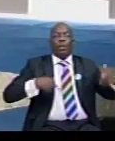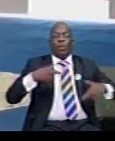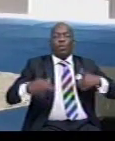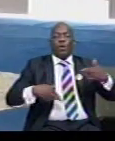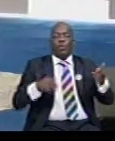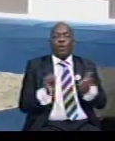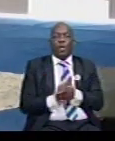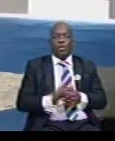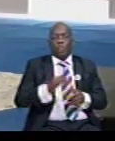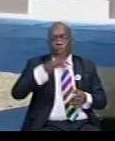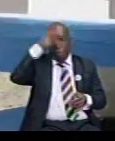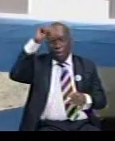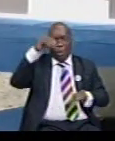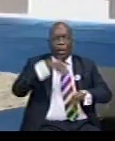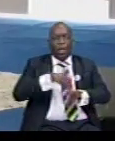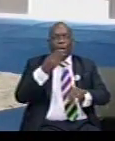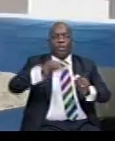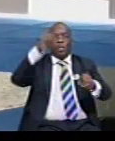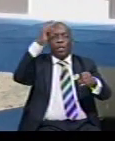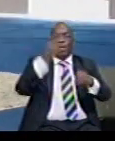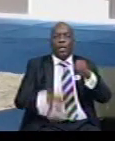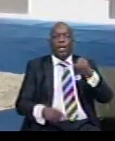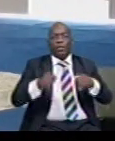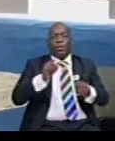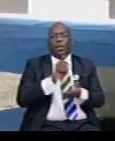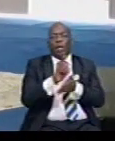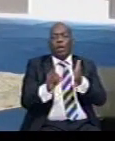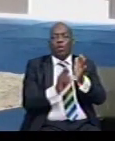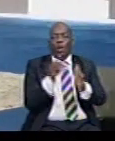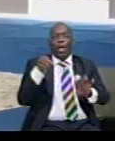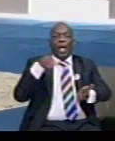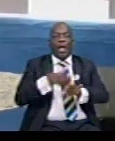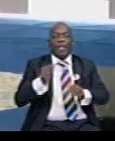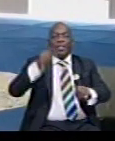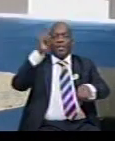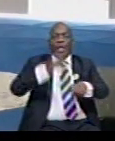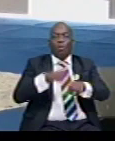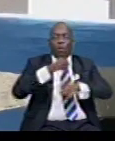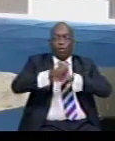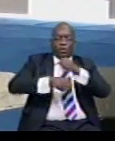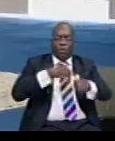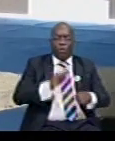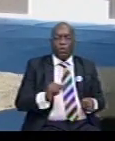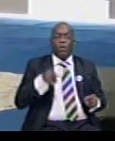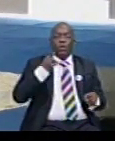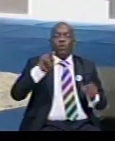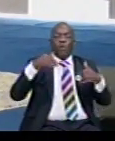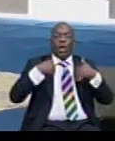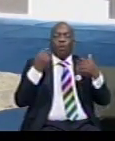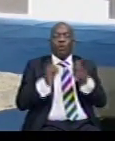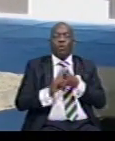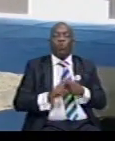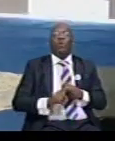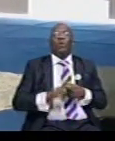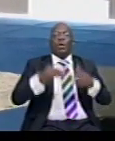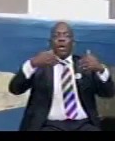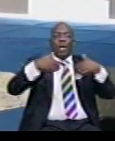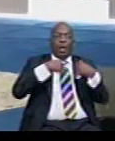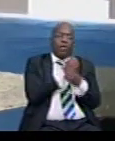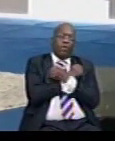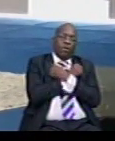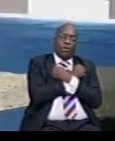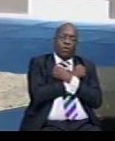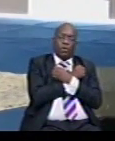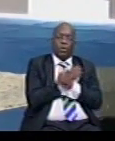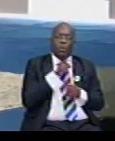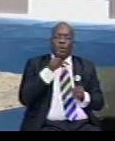hour, at the greatest time of suffering in your life. You have to have passion. You have to have love. You